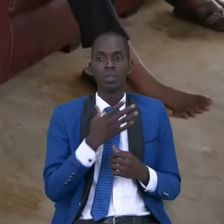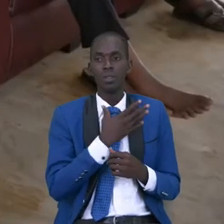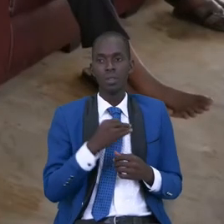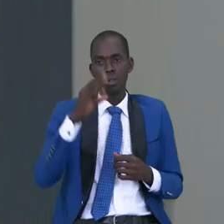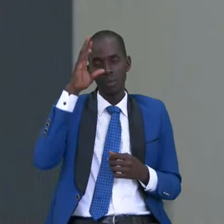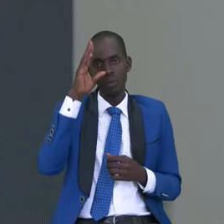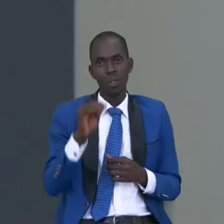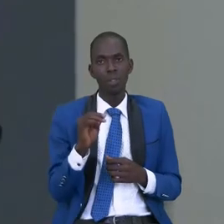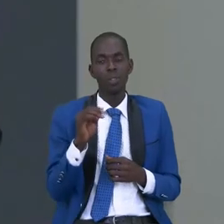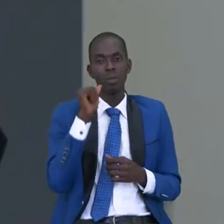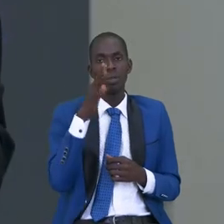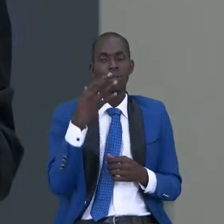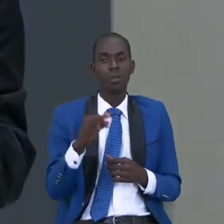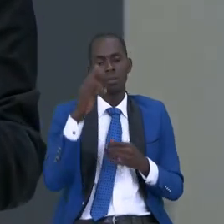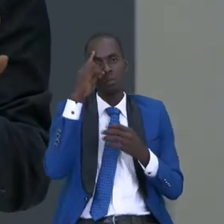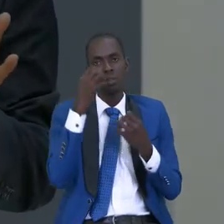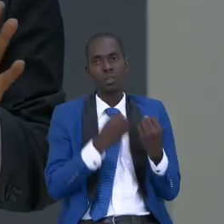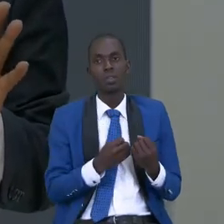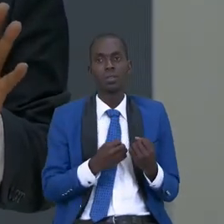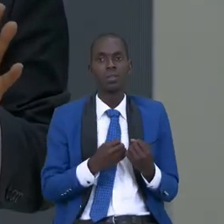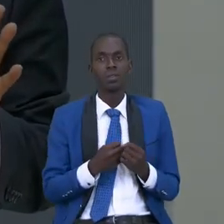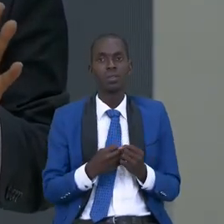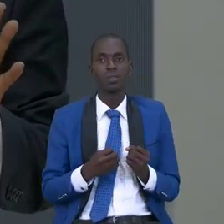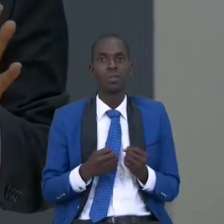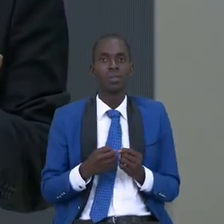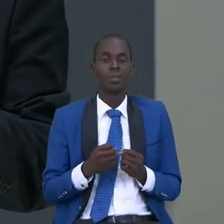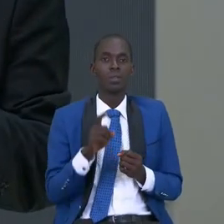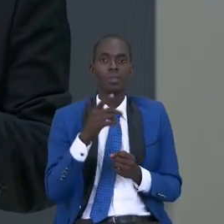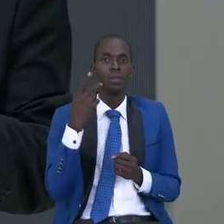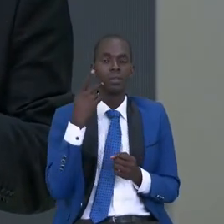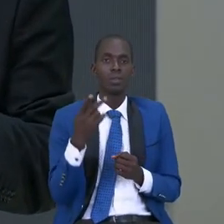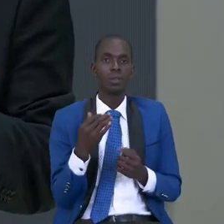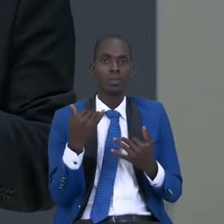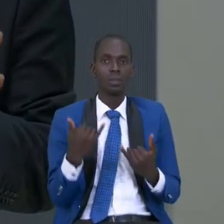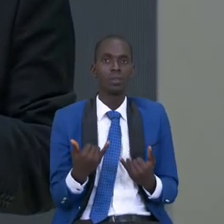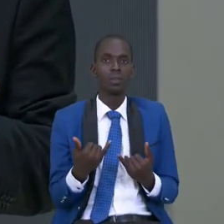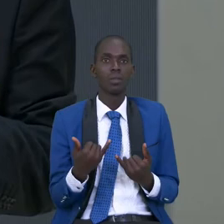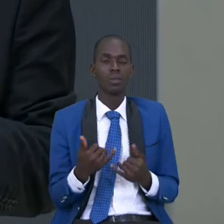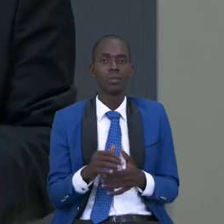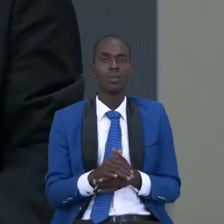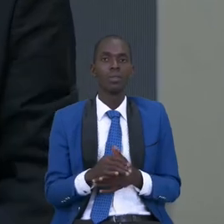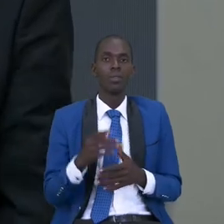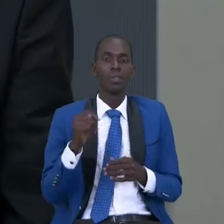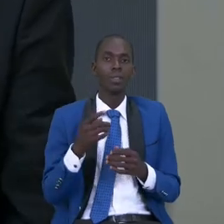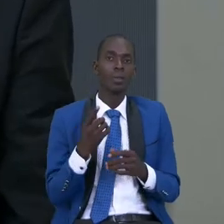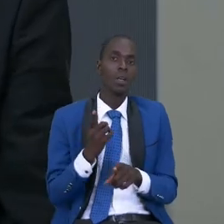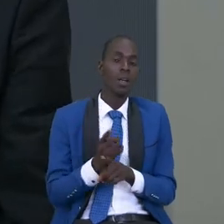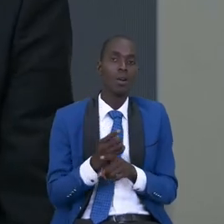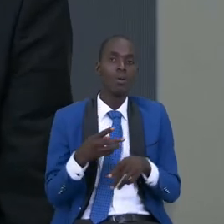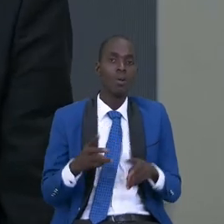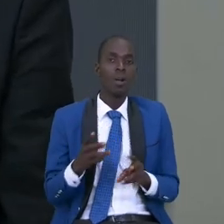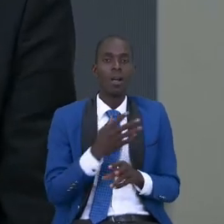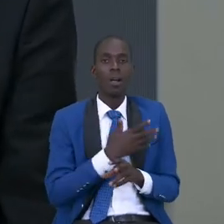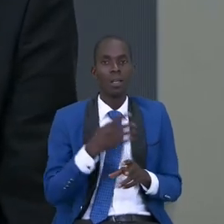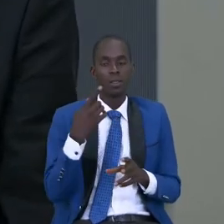of faith. Amen. You see life now in a bright way, and the darkness and